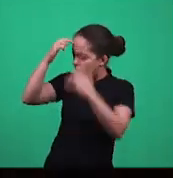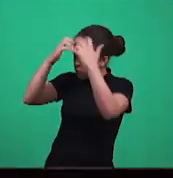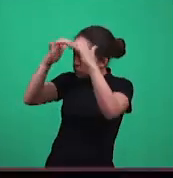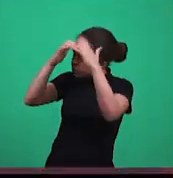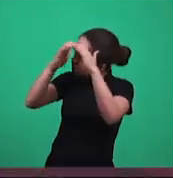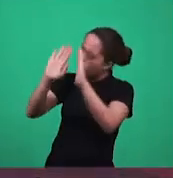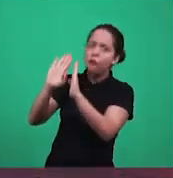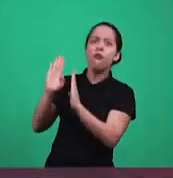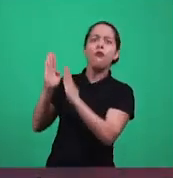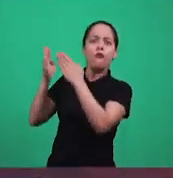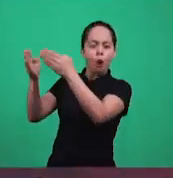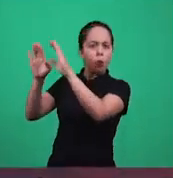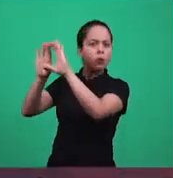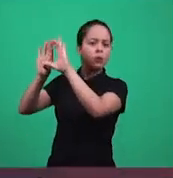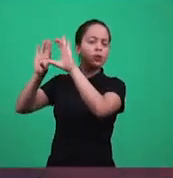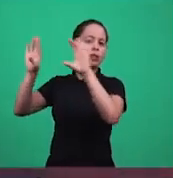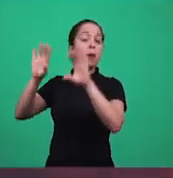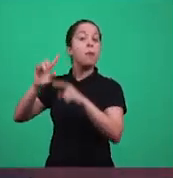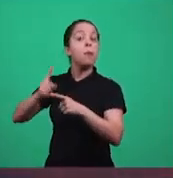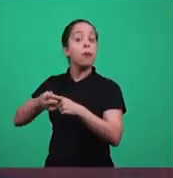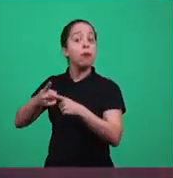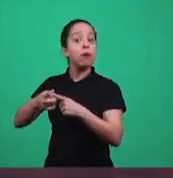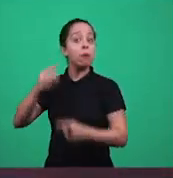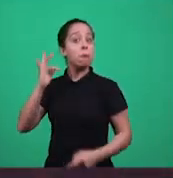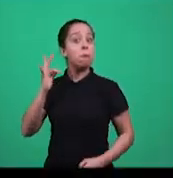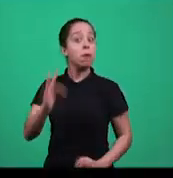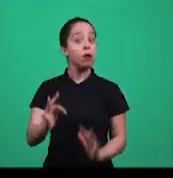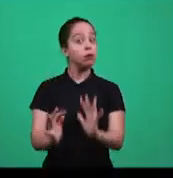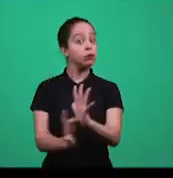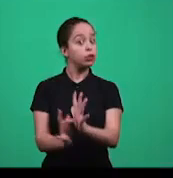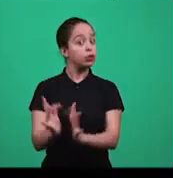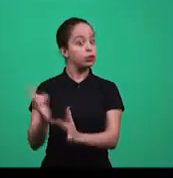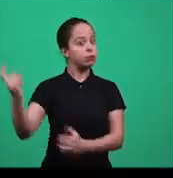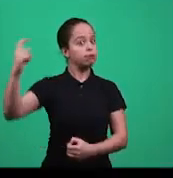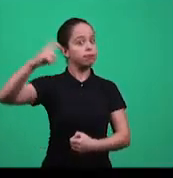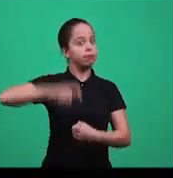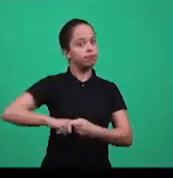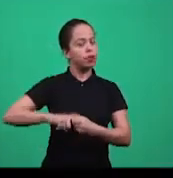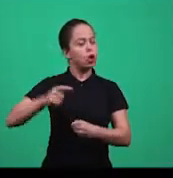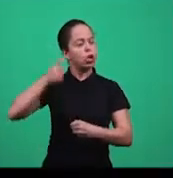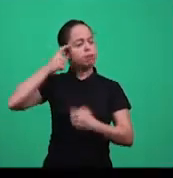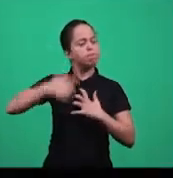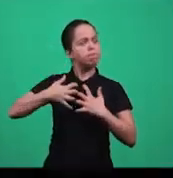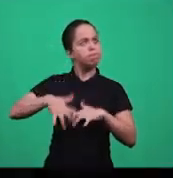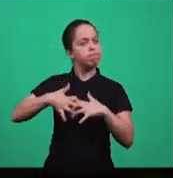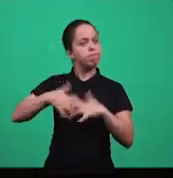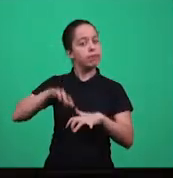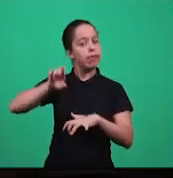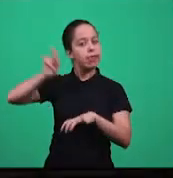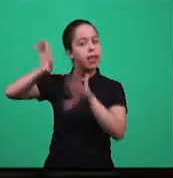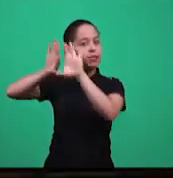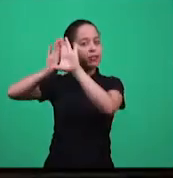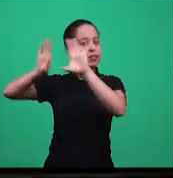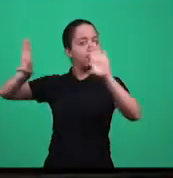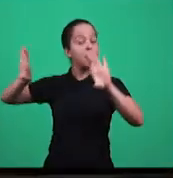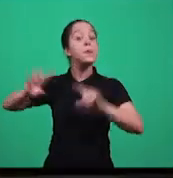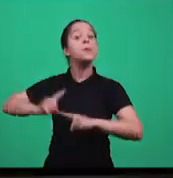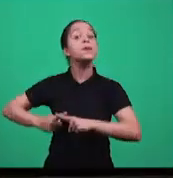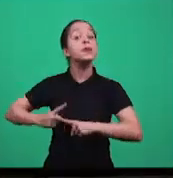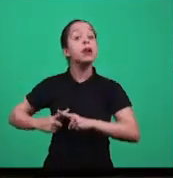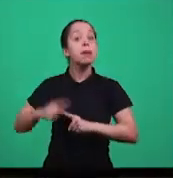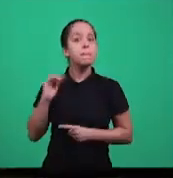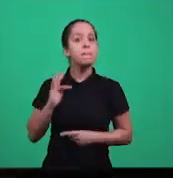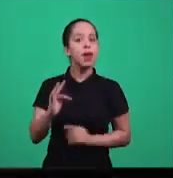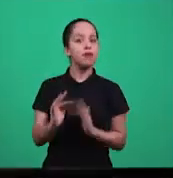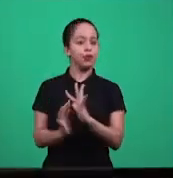Think of the heavenly things which draw us near to the kingdom of God. Think of the heavenly things that draw